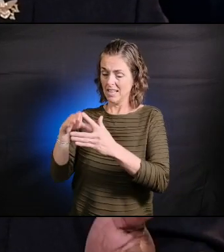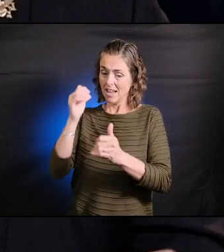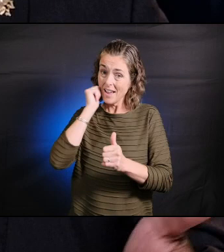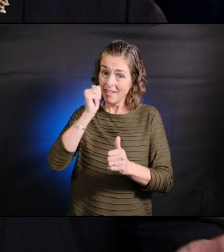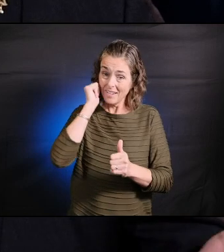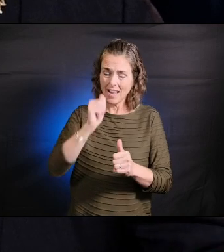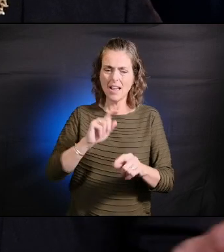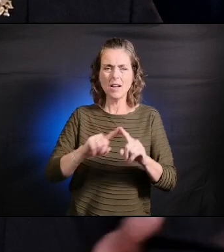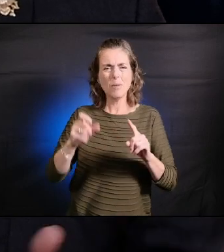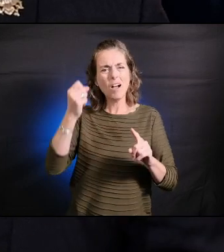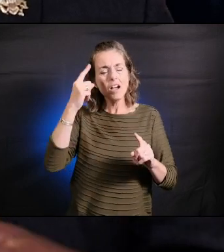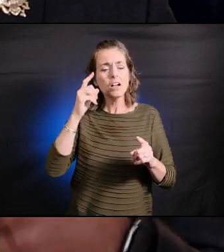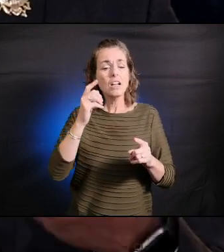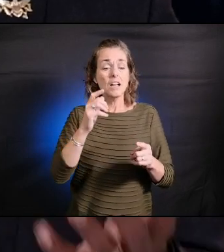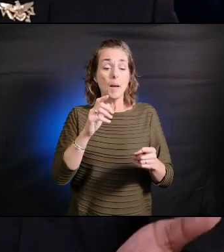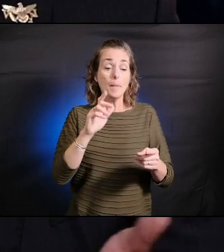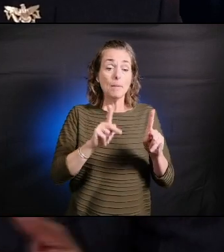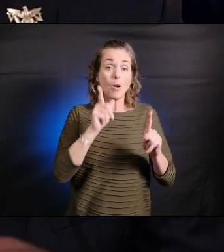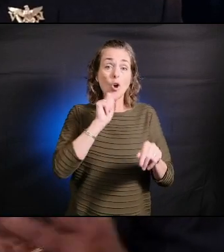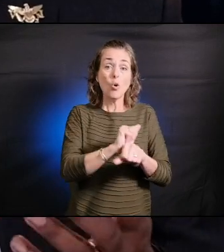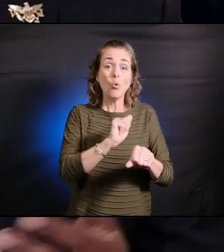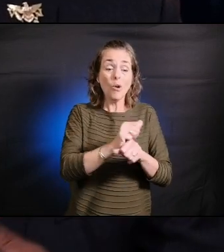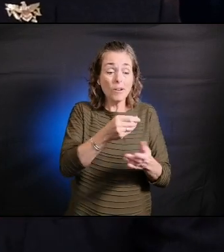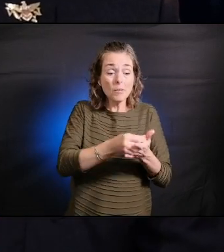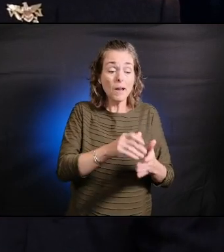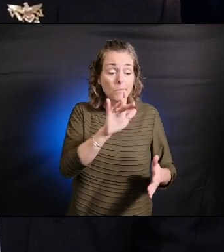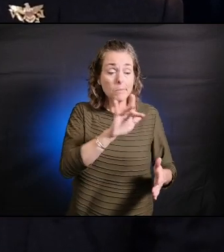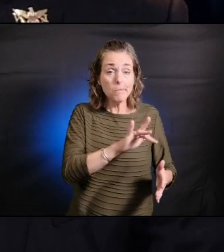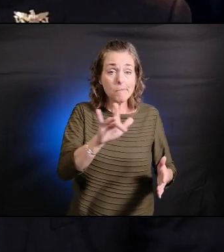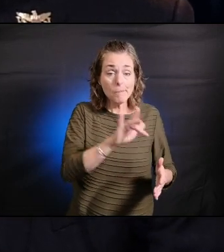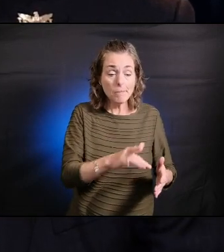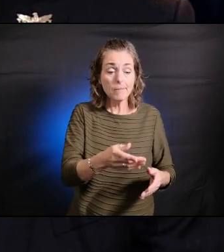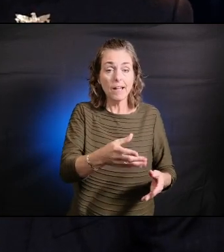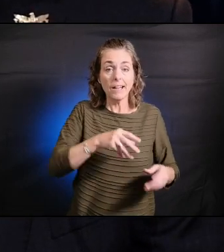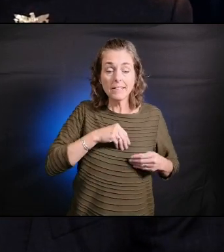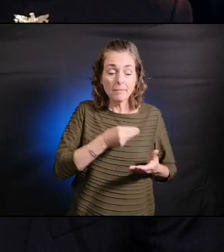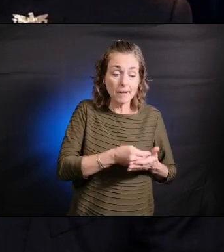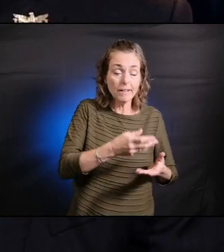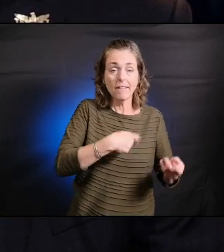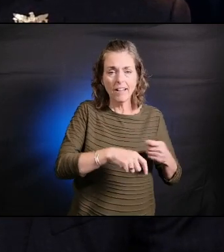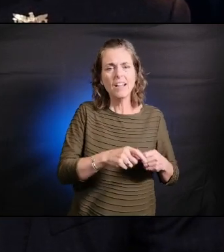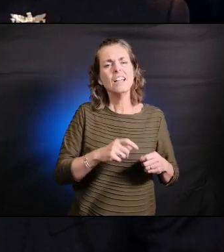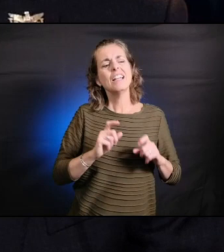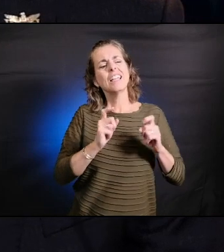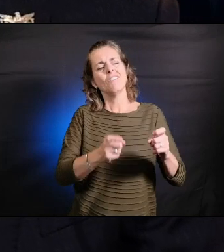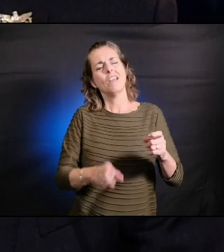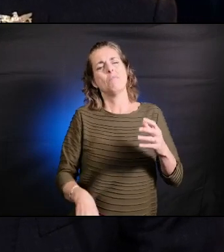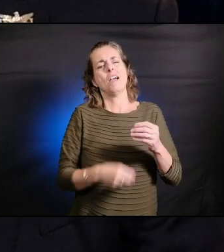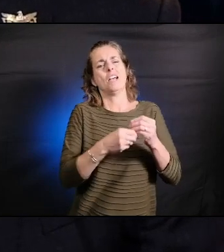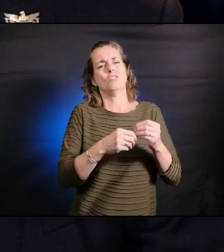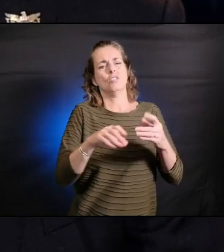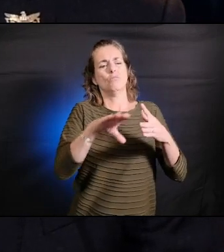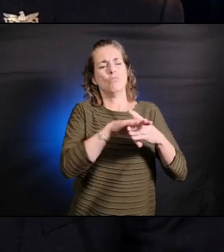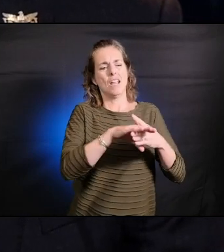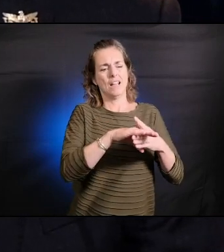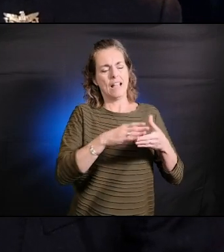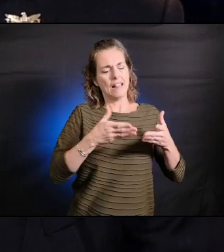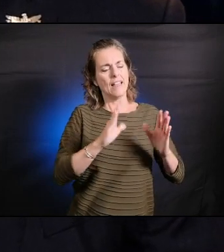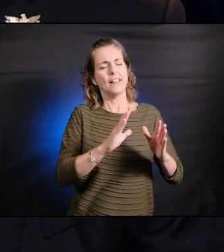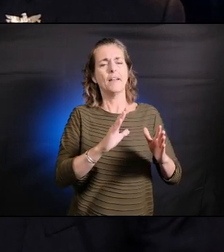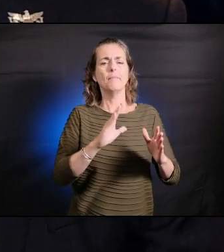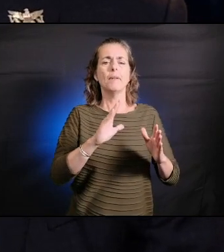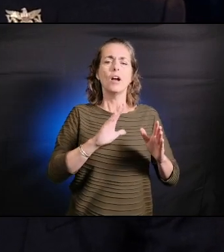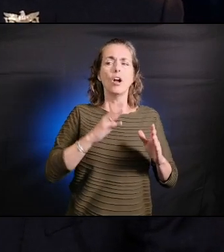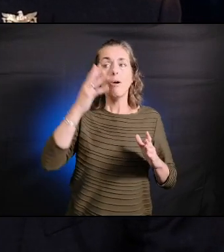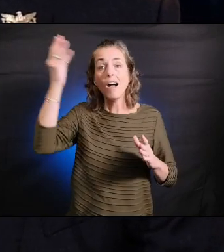these stores all day long. Give them a 10, 15 minutes hourly, let them go outside, get some fresh air, take off the mask, walk around a